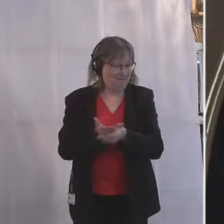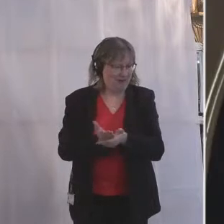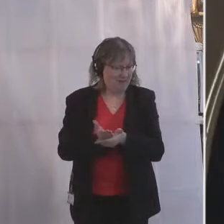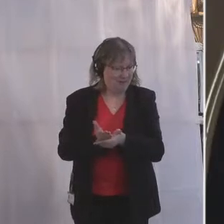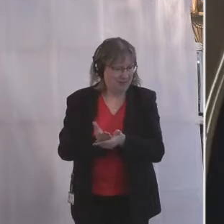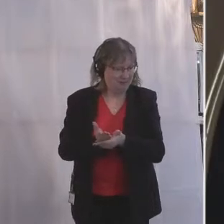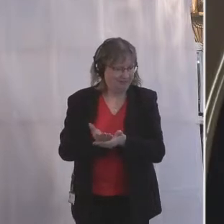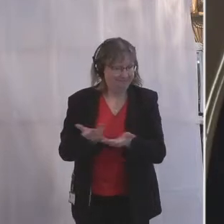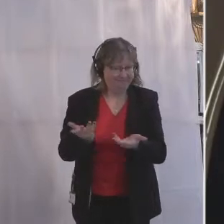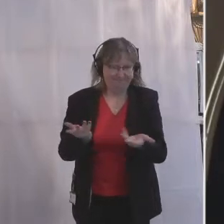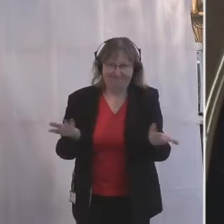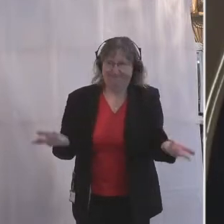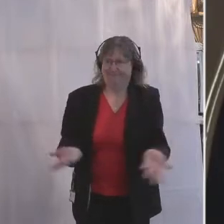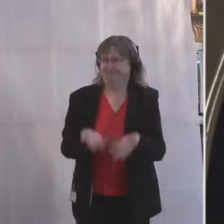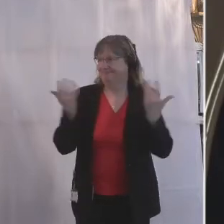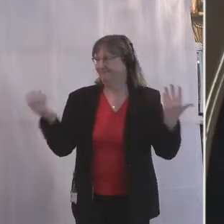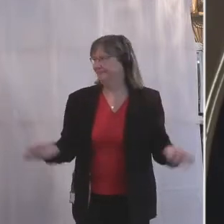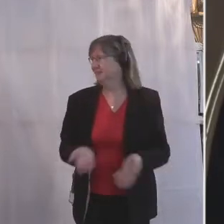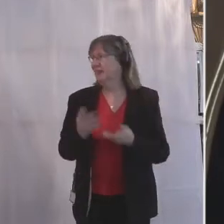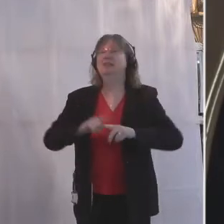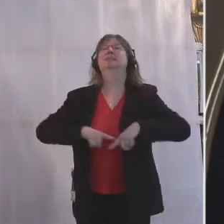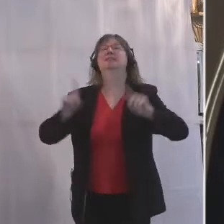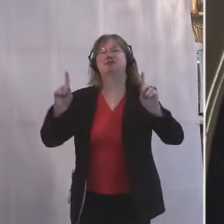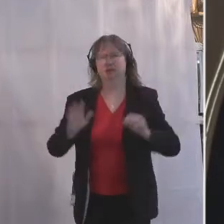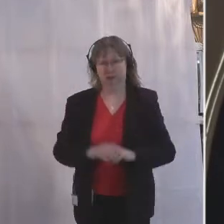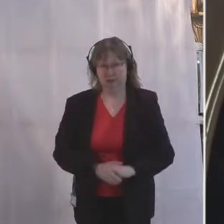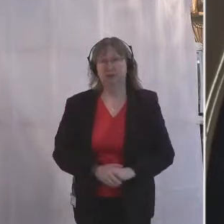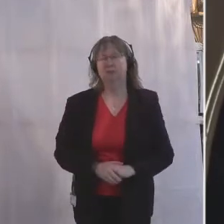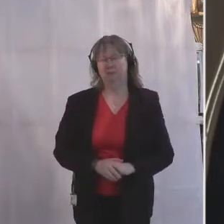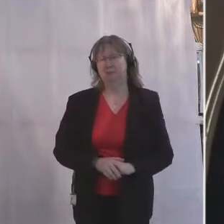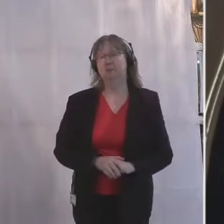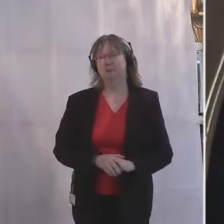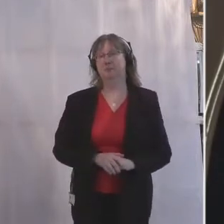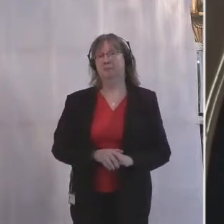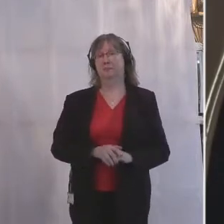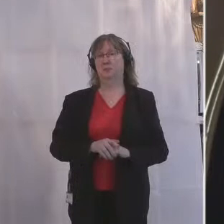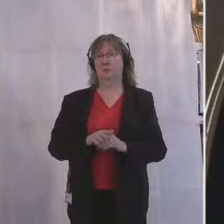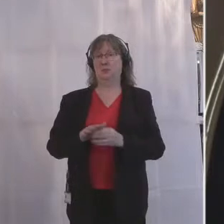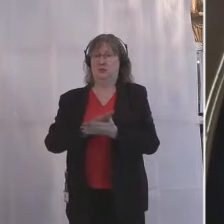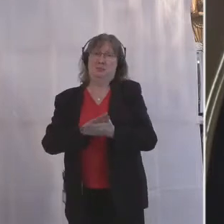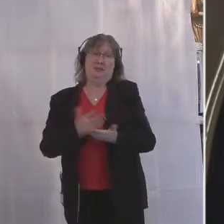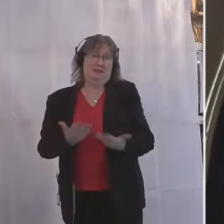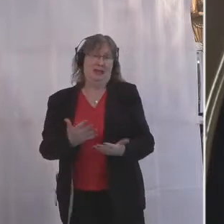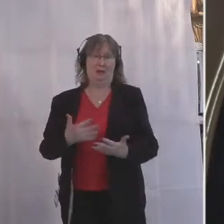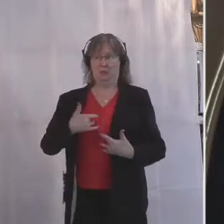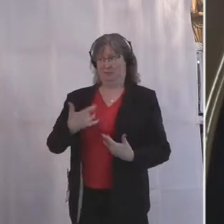differently, and actually that has given me a